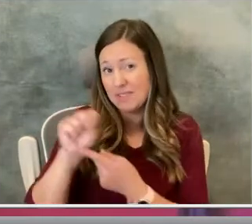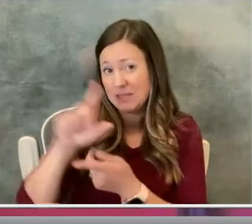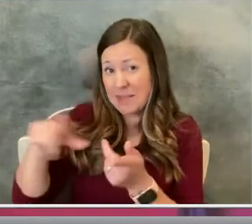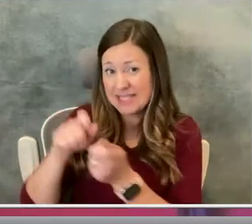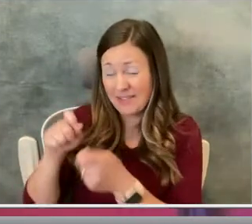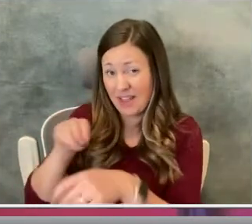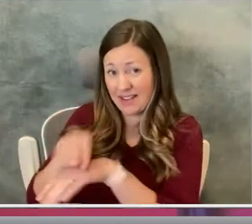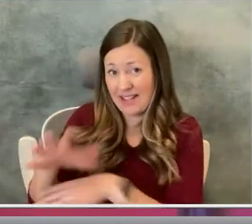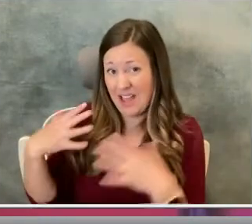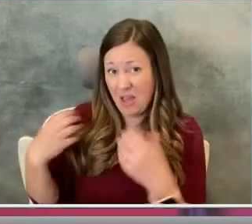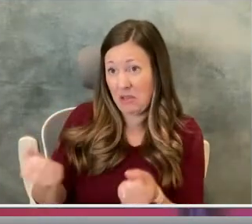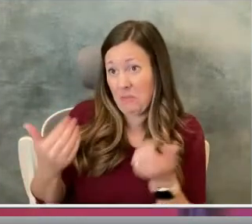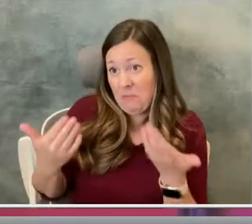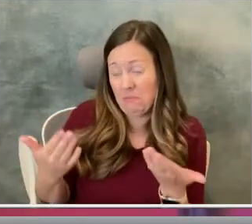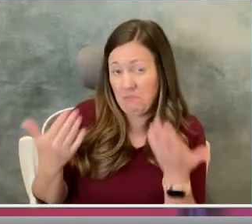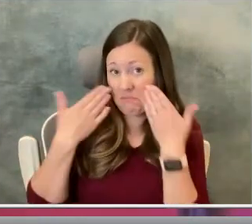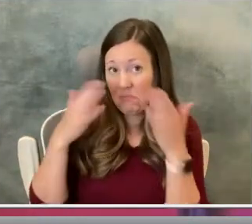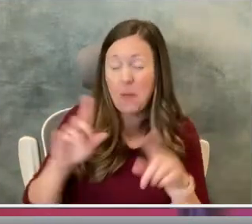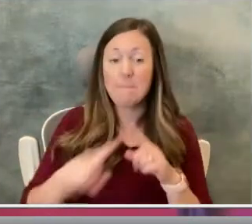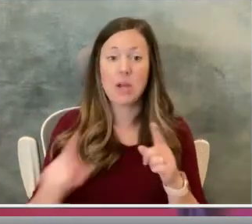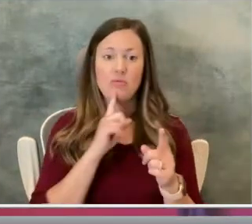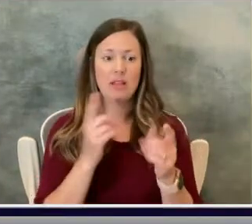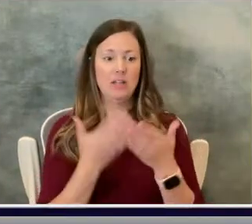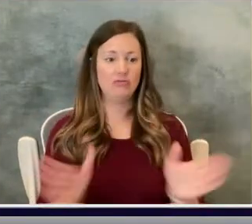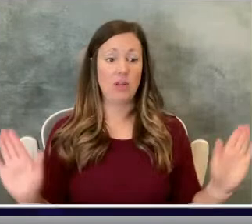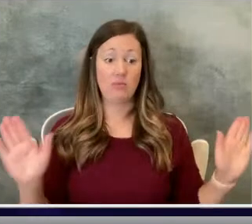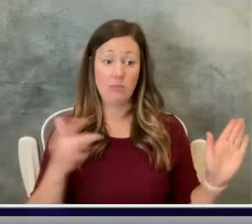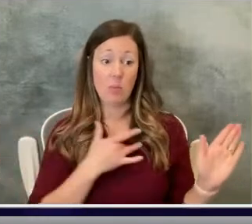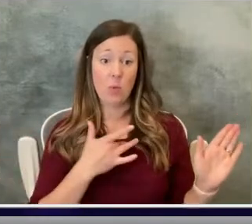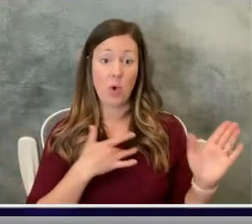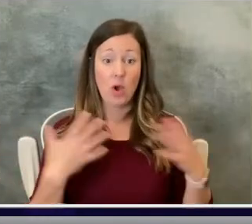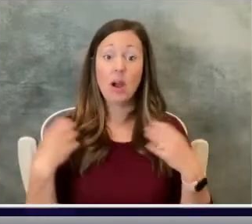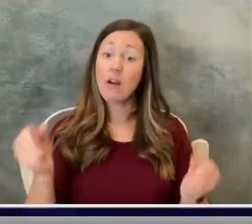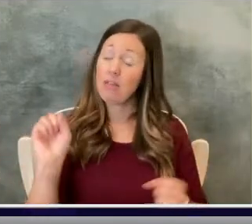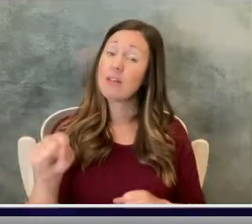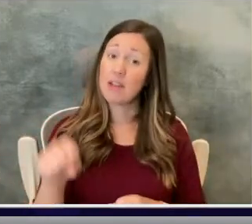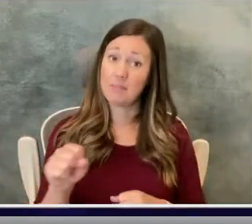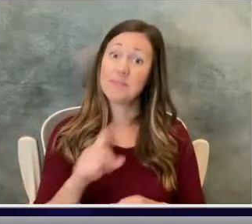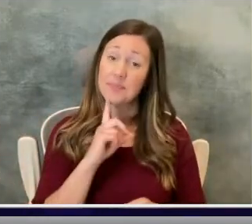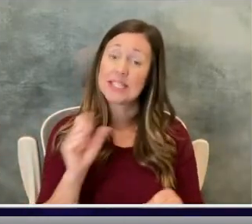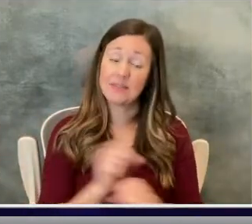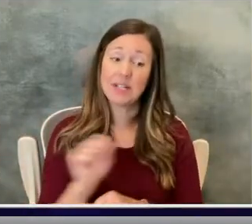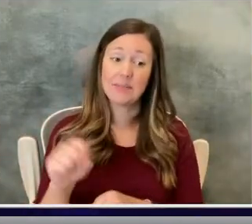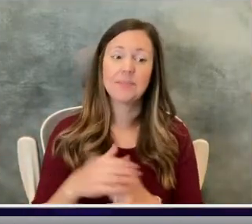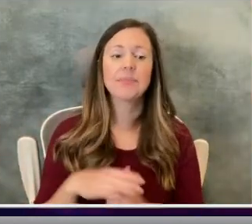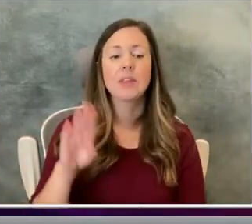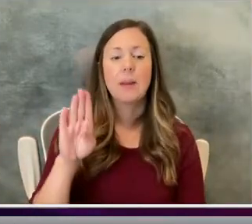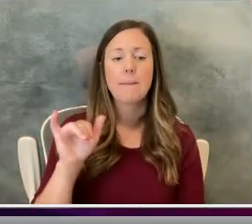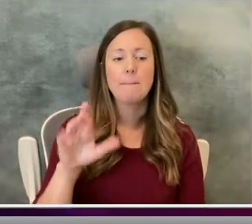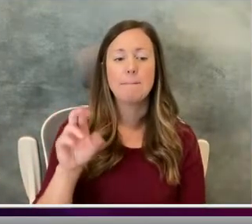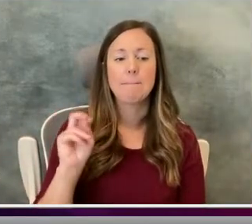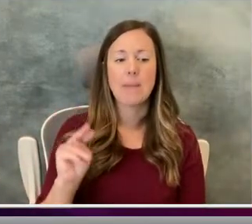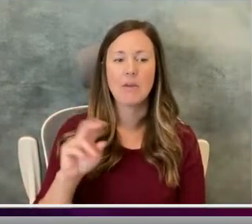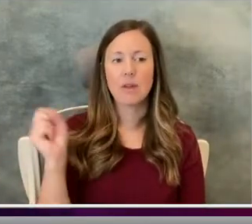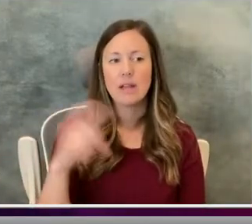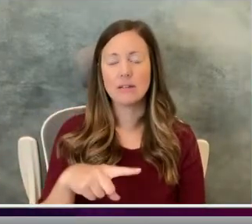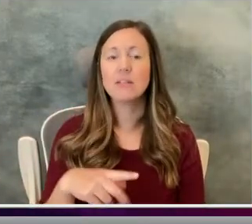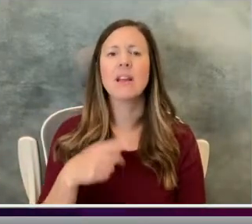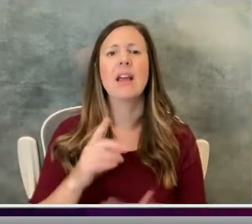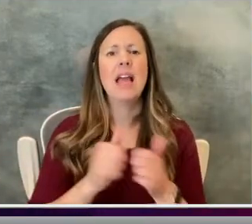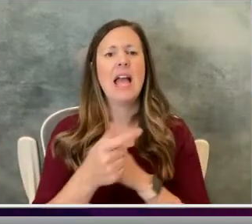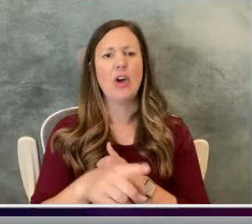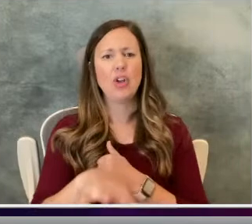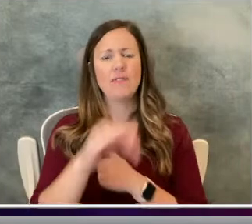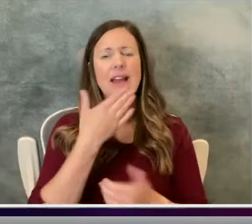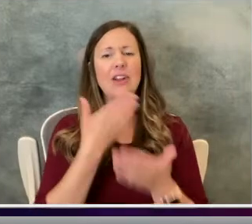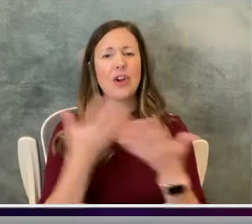general cardiovascular health better, definitely. Byron has a question for Dr. Danter. How do you find a good match for a heart transplant? Do